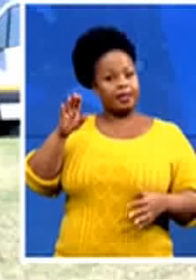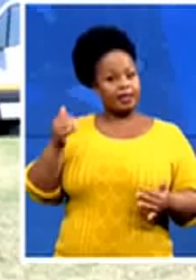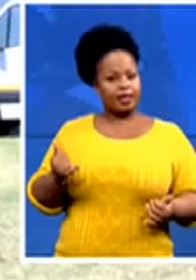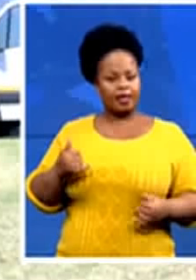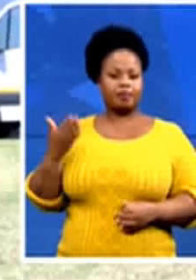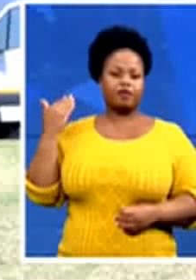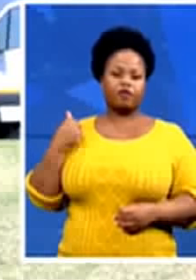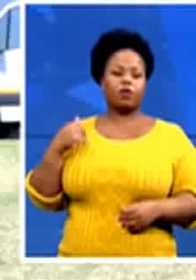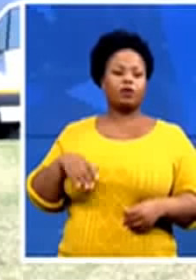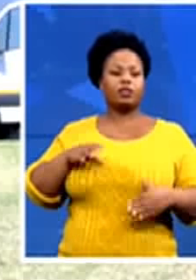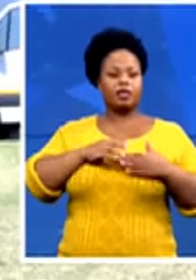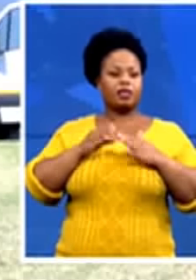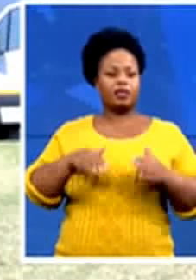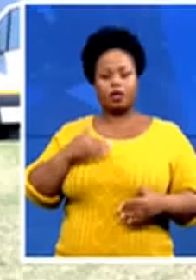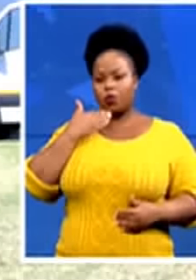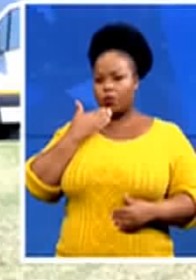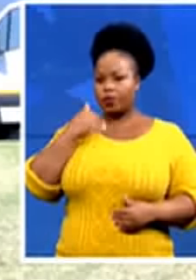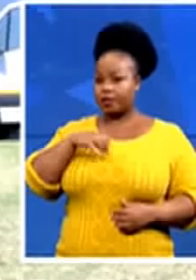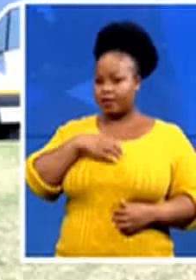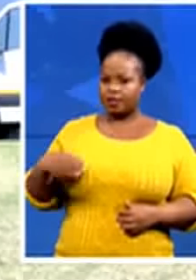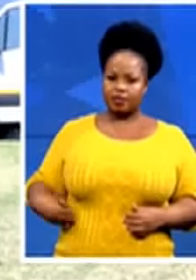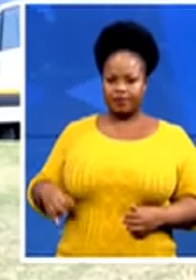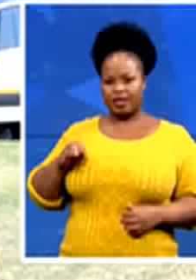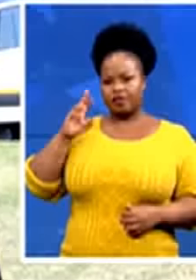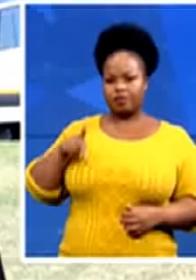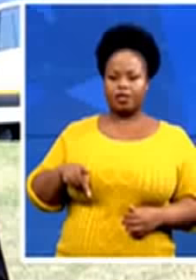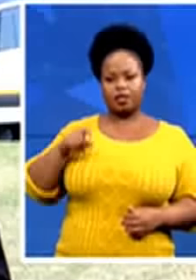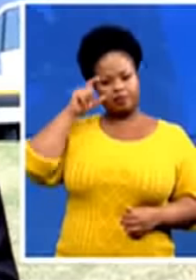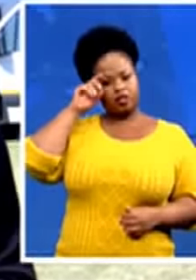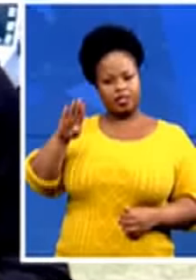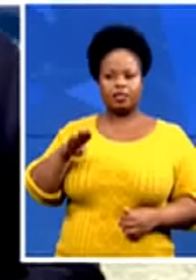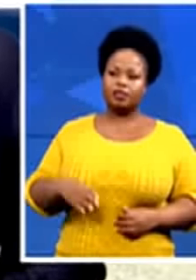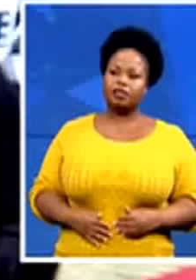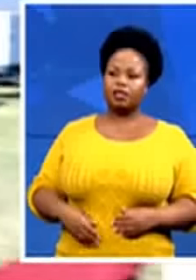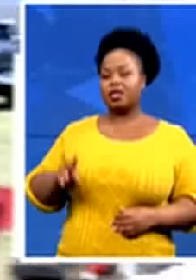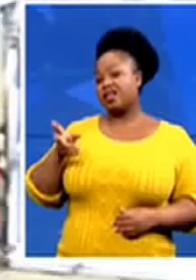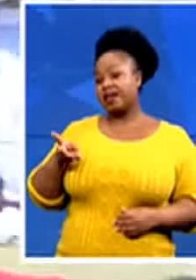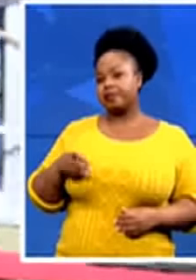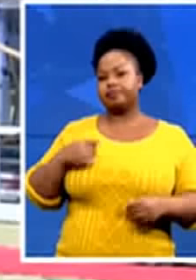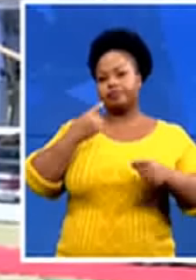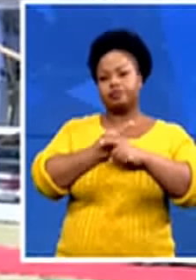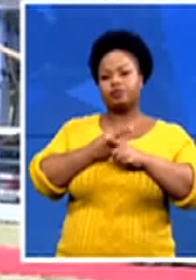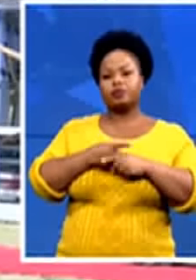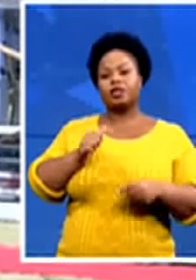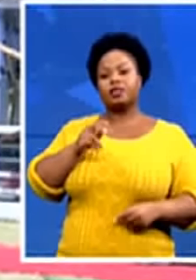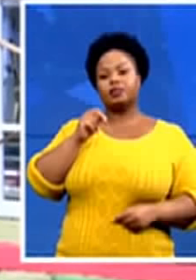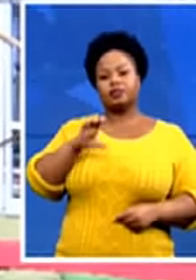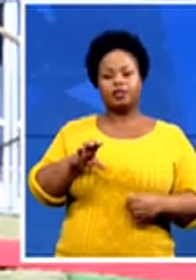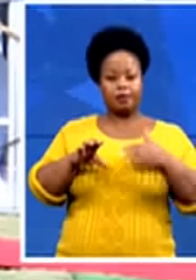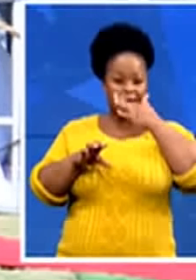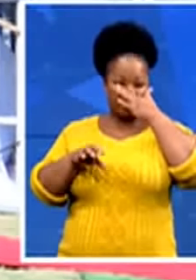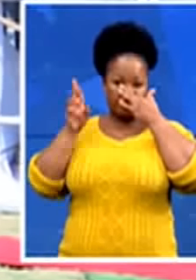president emeritus of the IFP, Nkosi Mangosuthu Buthelezi, and of course the African National Congress. You remember that